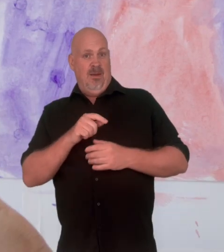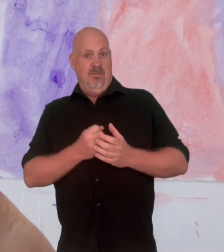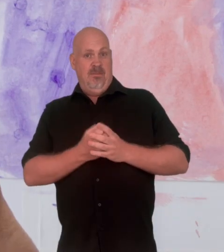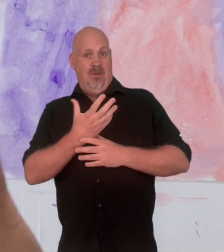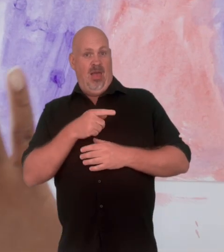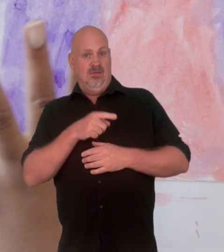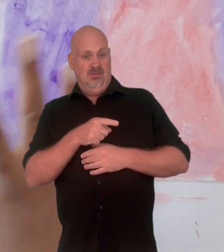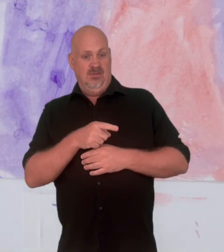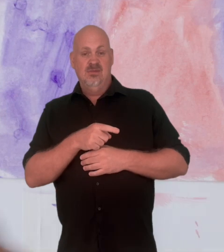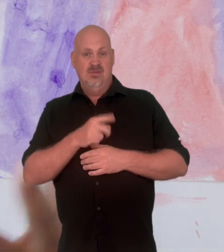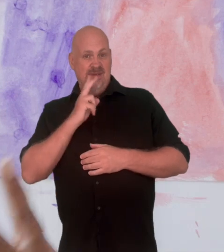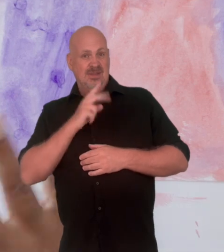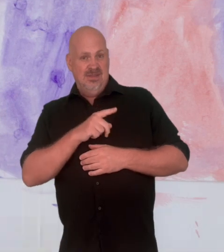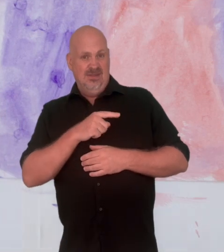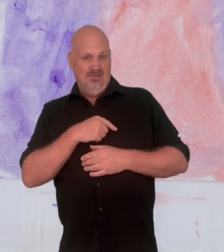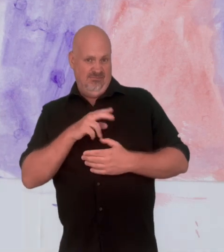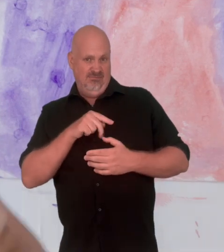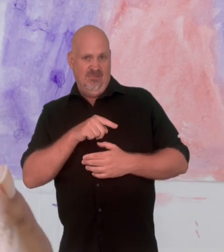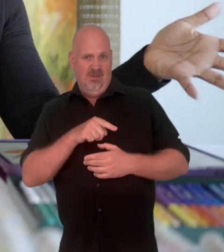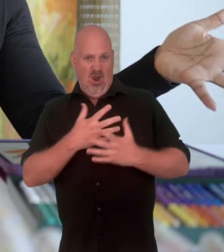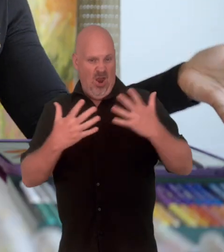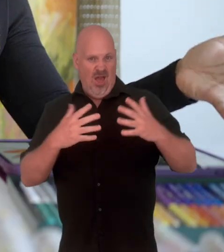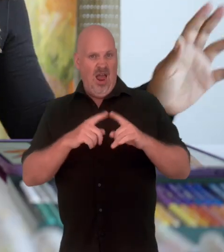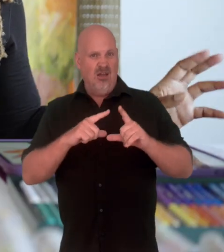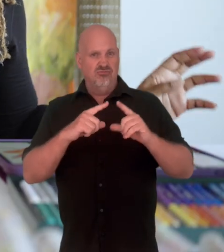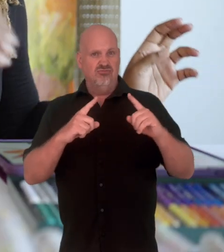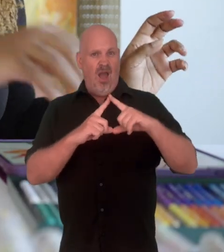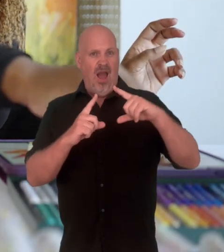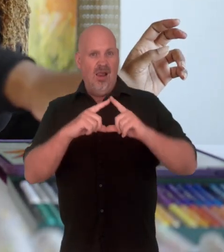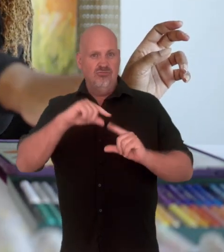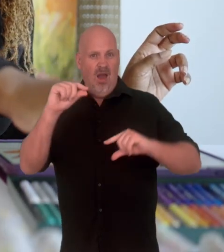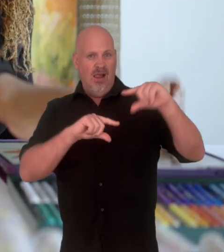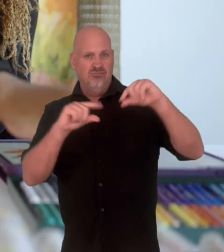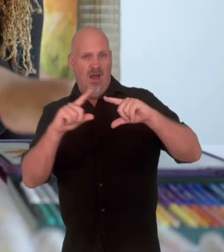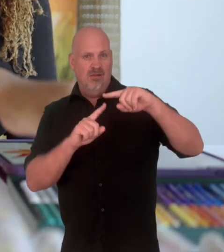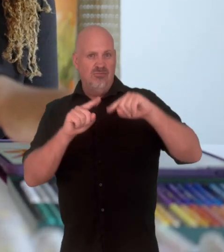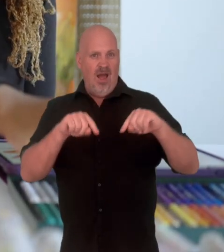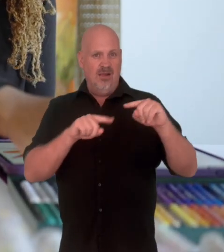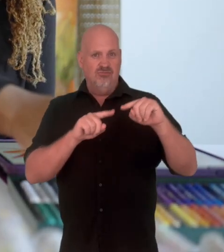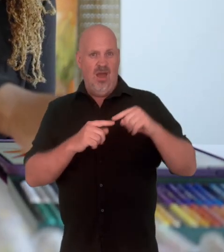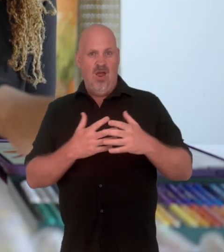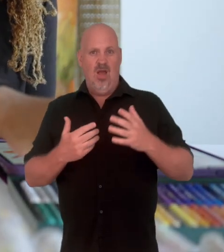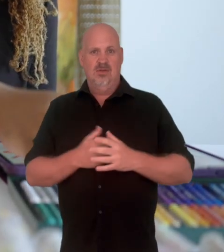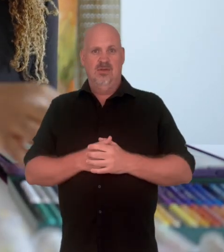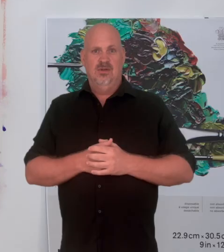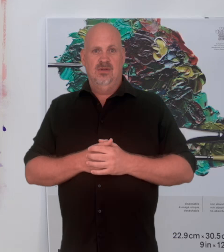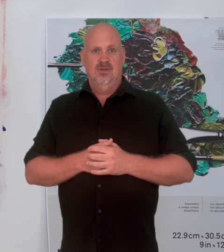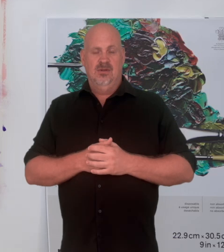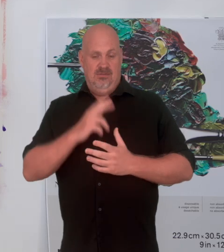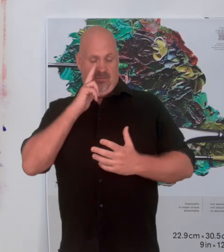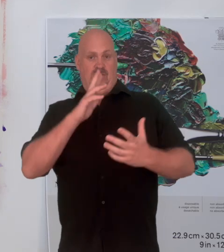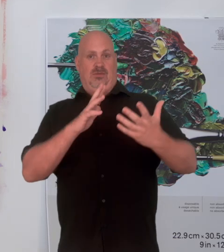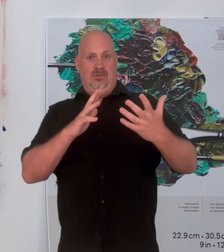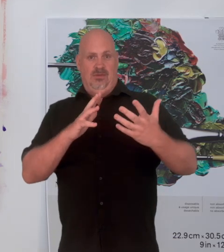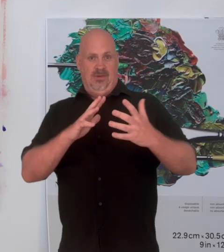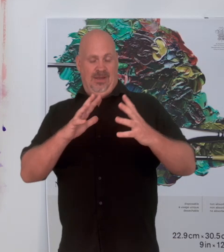think about it like that, it won't look as complex as the image might look. So I'm going to get a